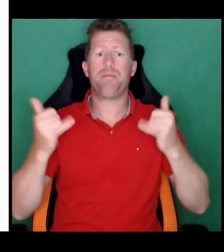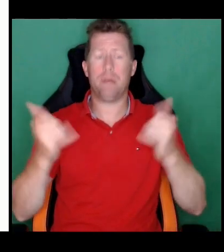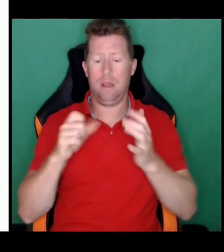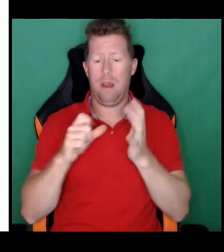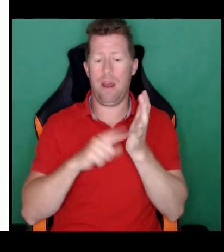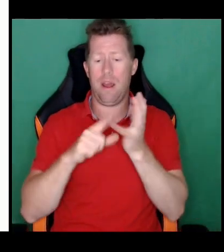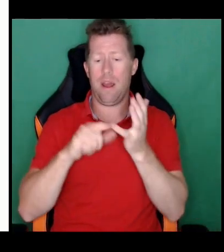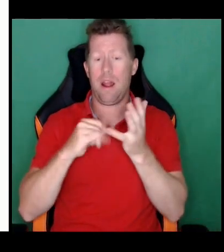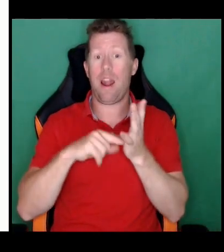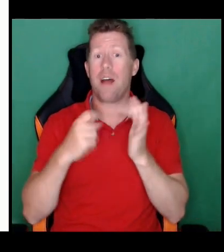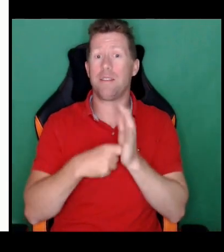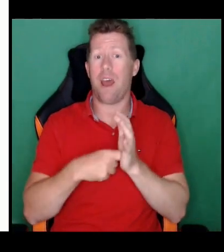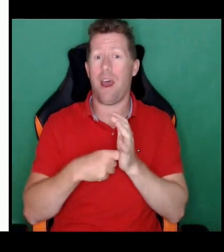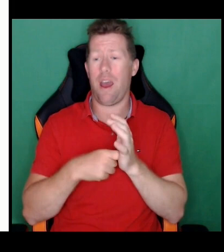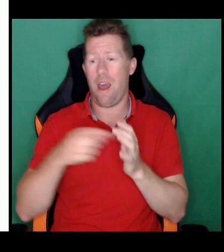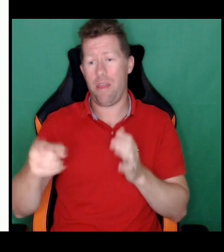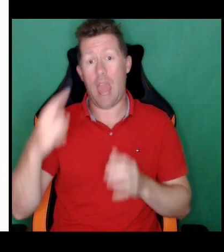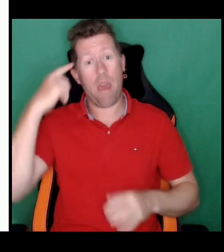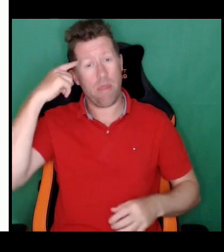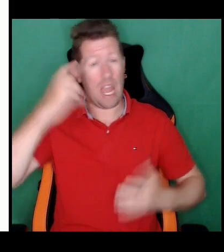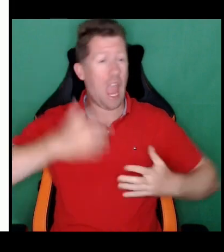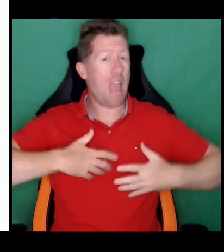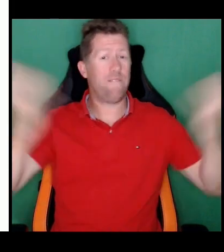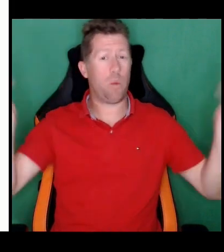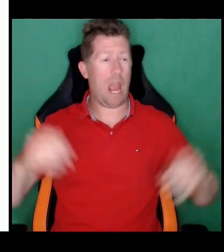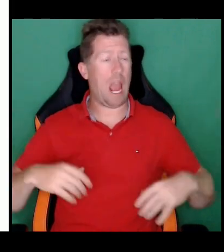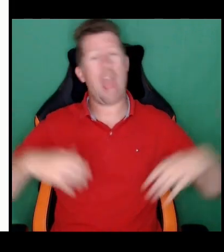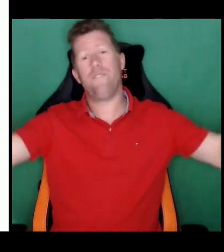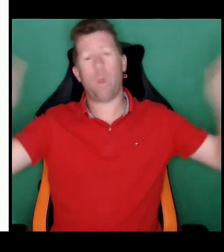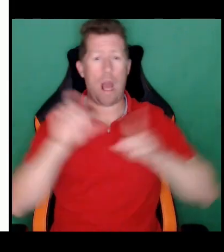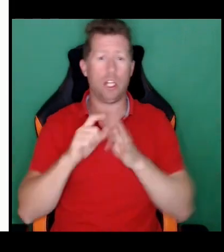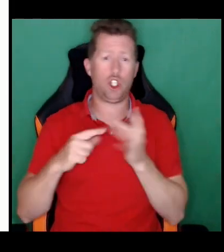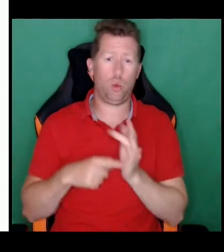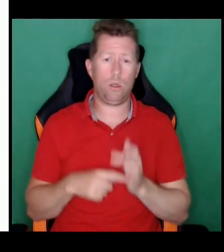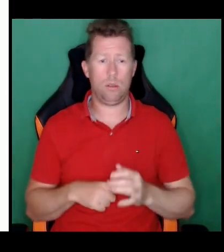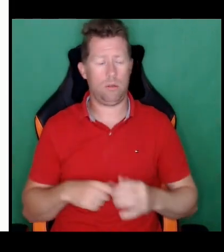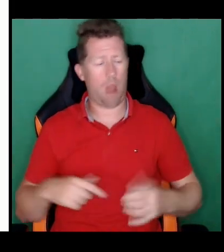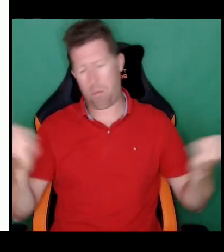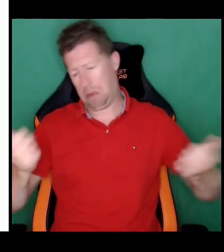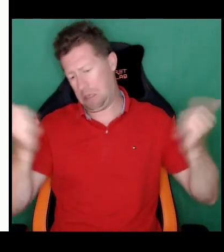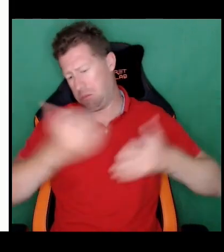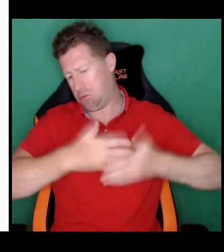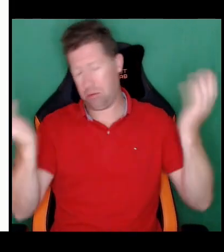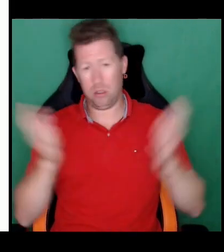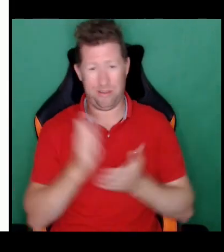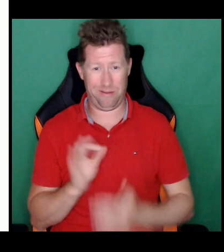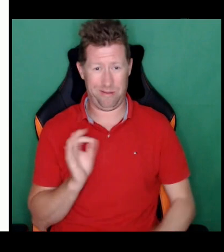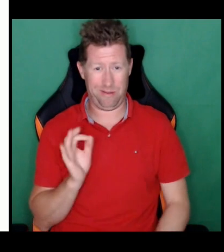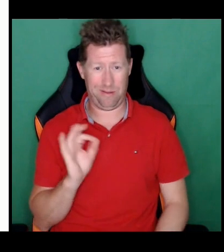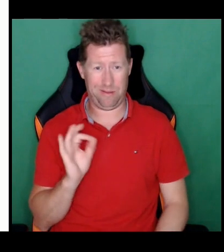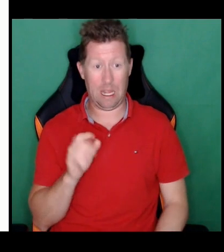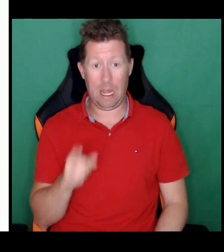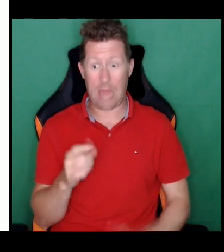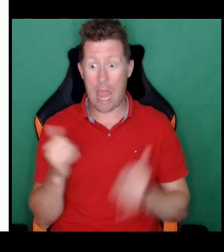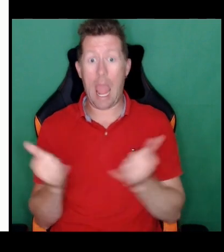vaping settings. They've got a skewed view of how many people in their age group are vaping. They're not hanging out with